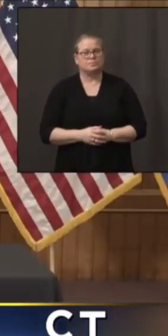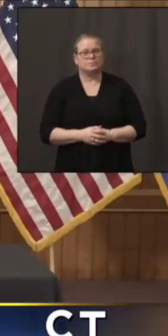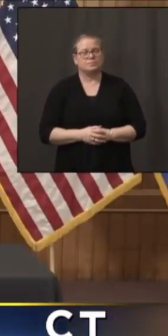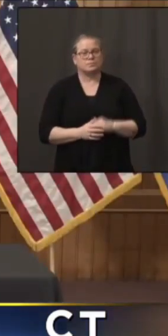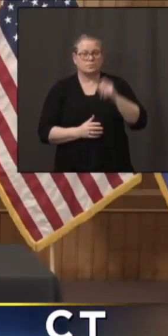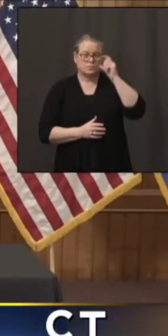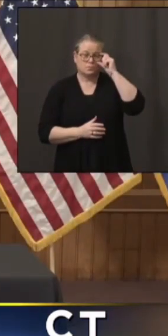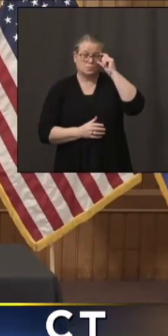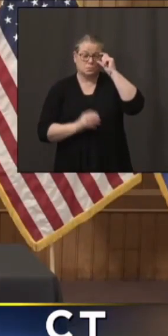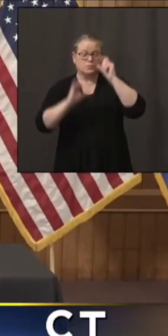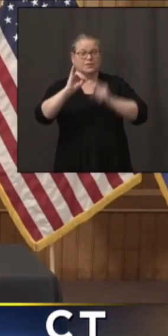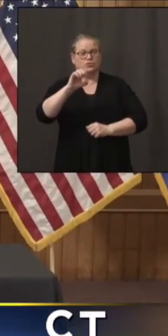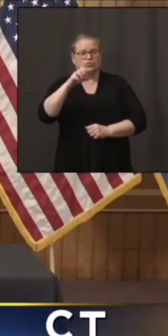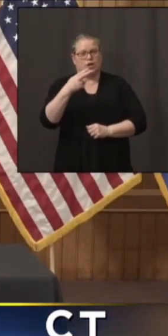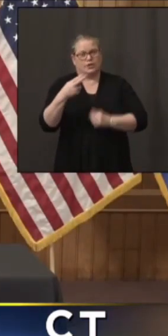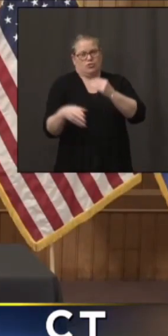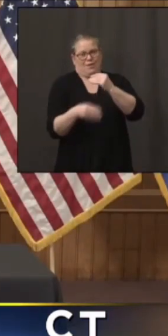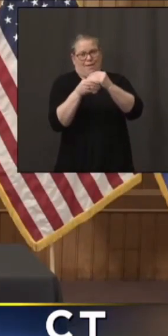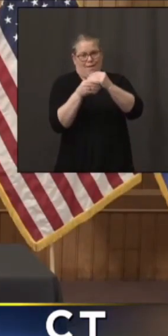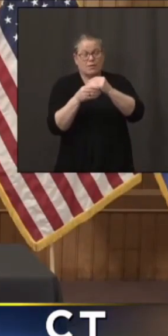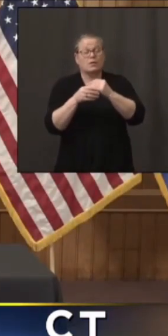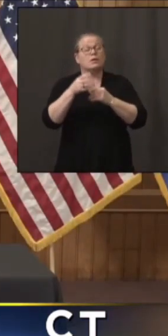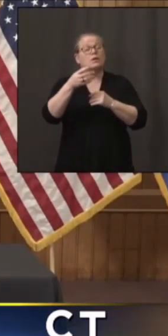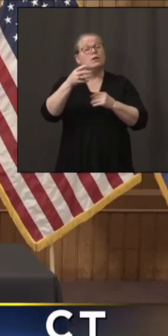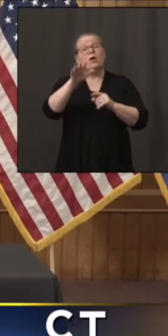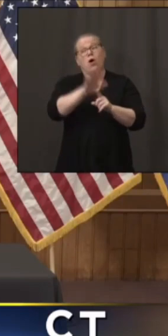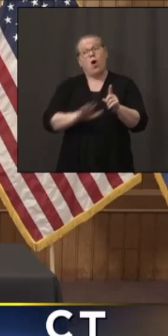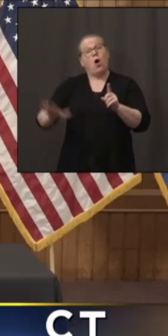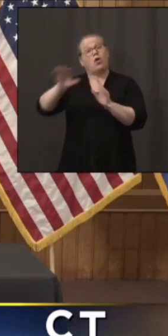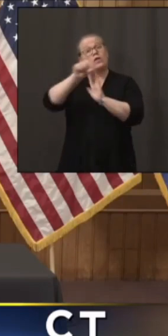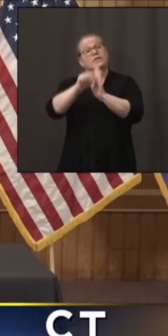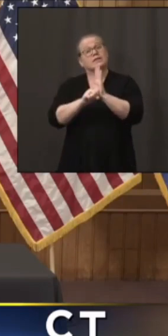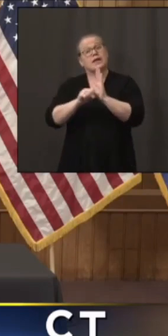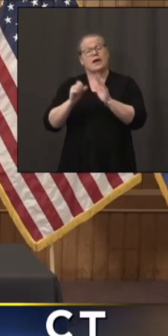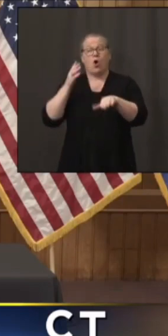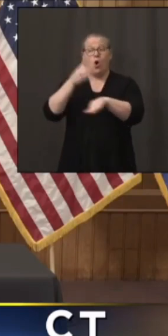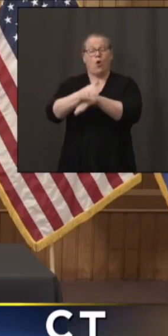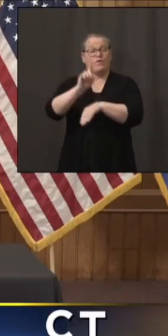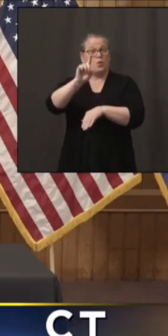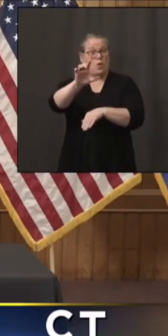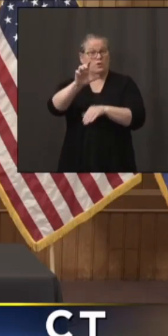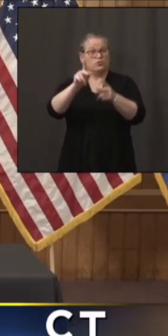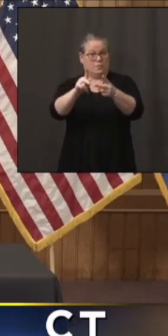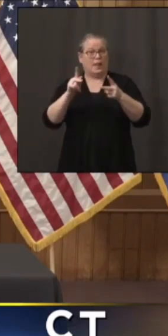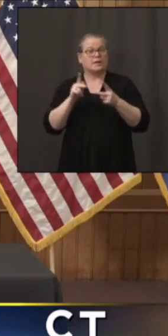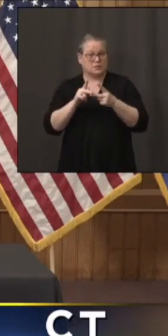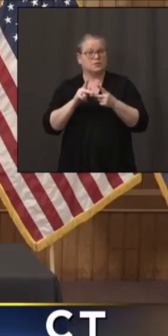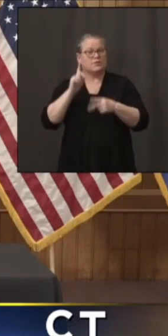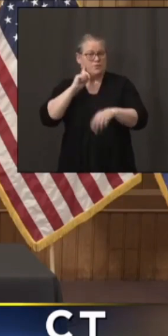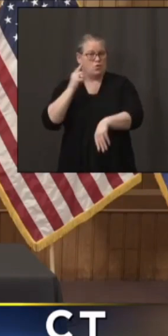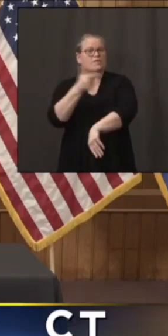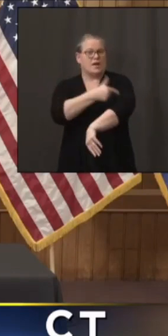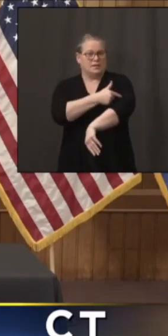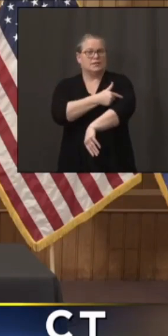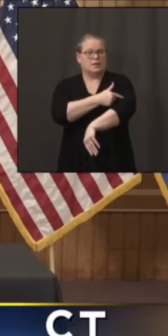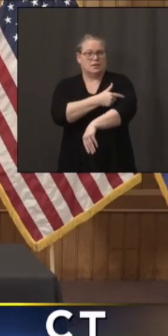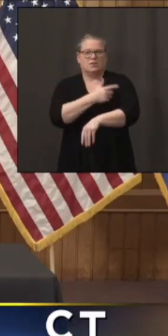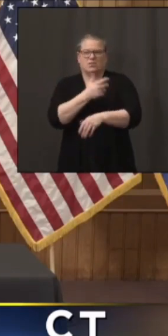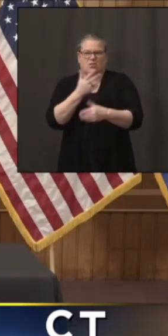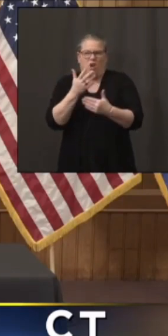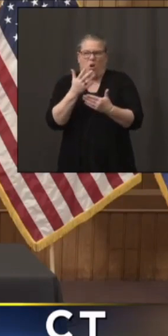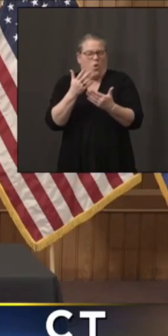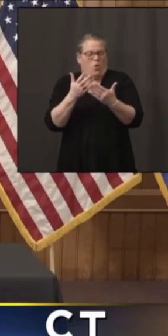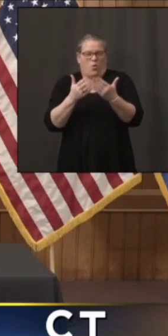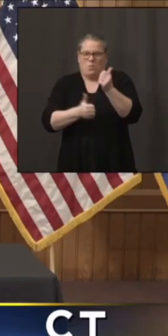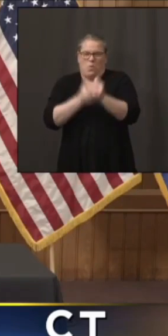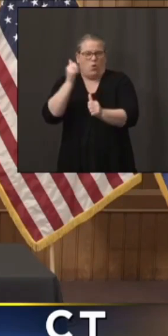already have over 100 locations around the state that are doing vaccinations. So there will be a location close to just about everybody in the